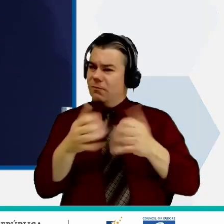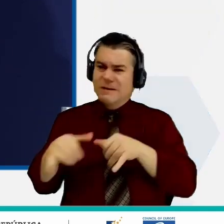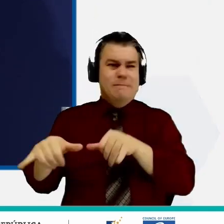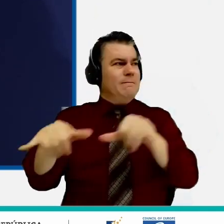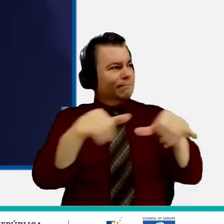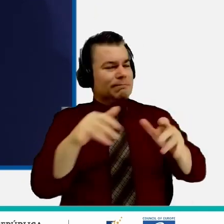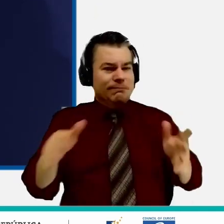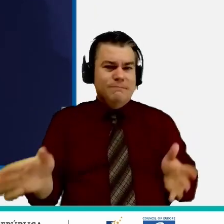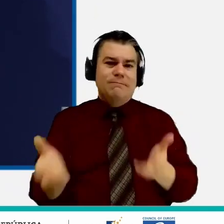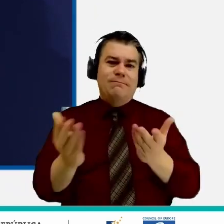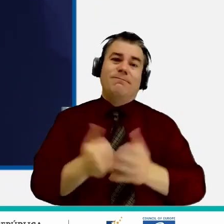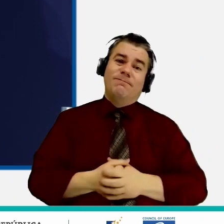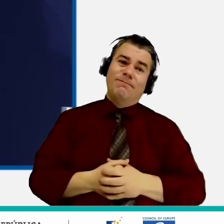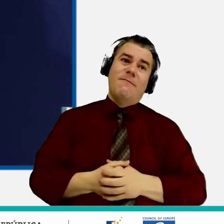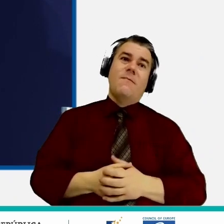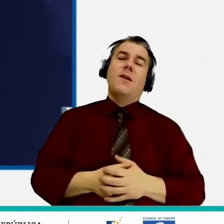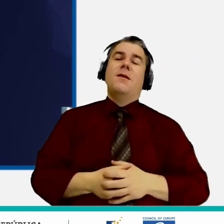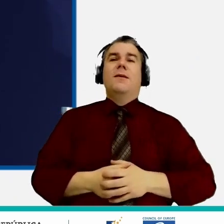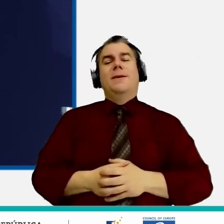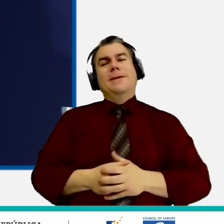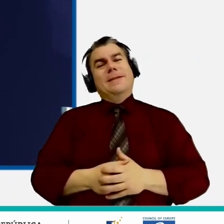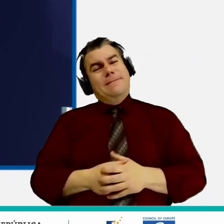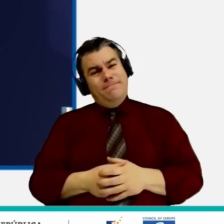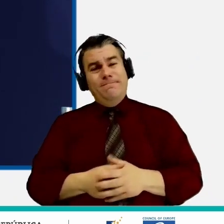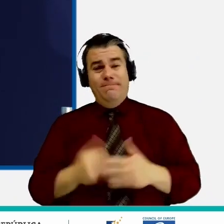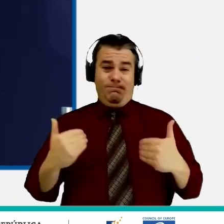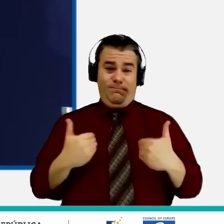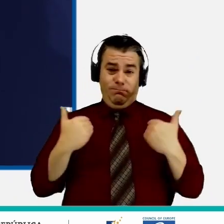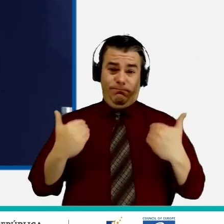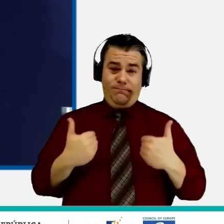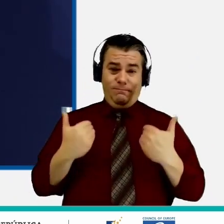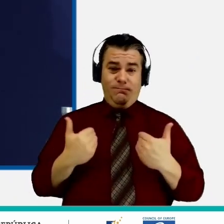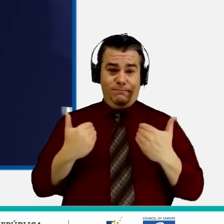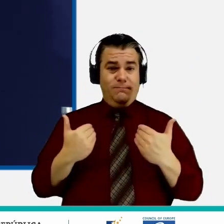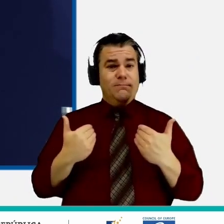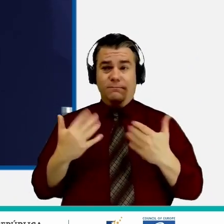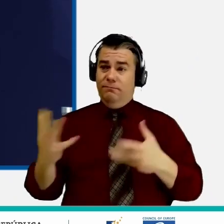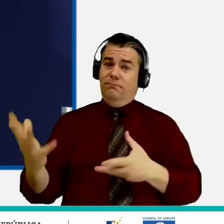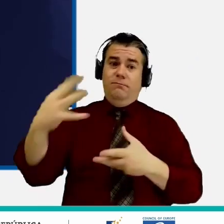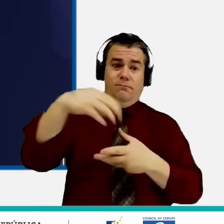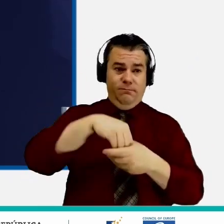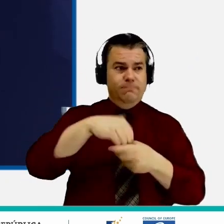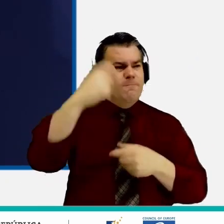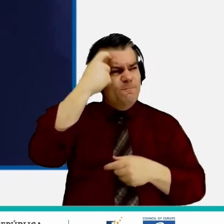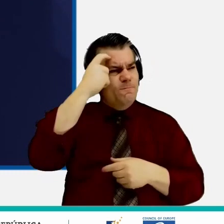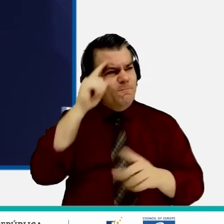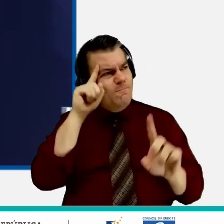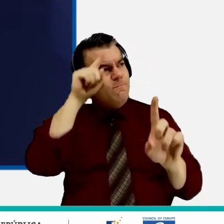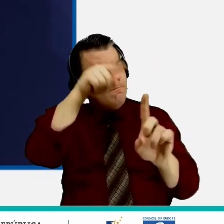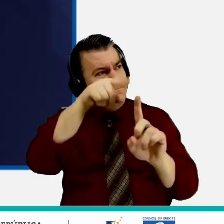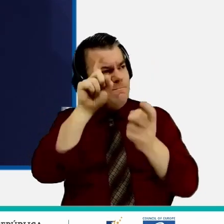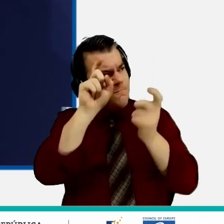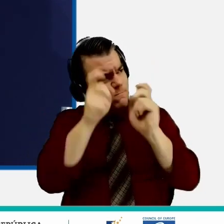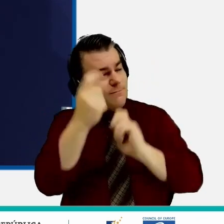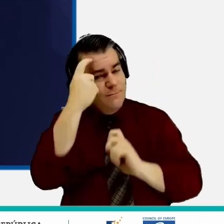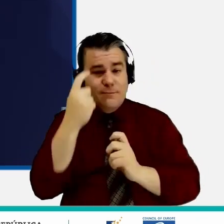So here again, as youth is already at the forefront of that mindset shift, the best